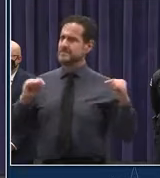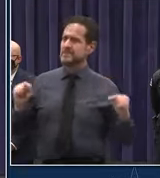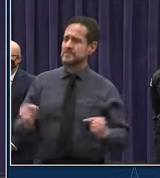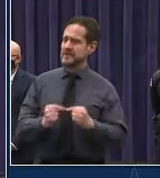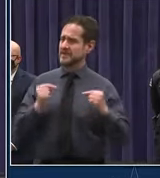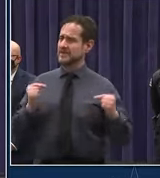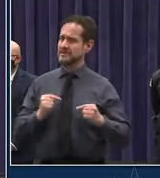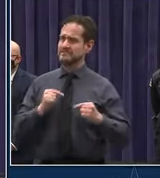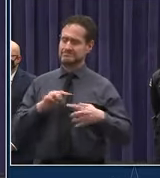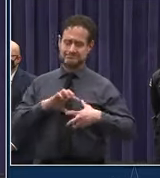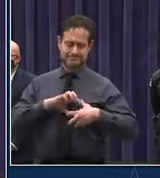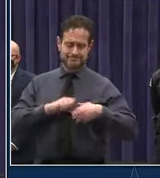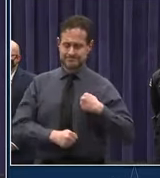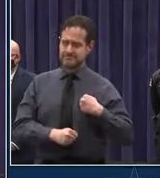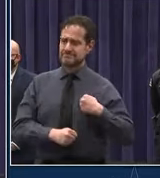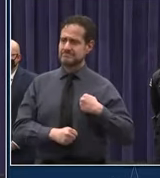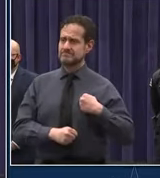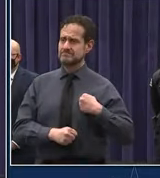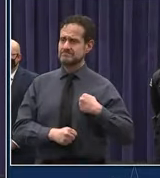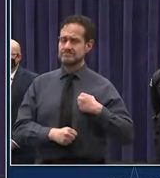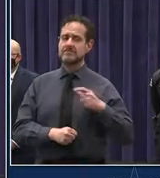in a hail of gunfire.